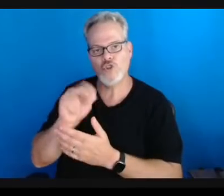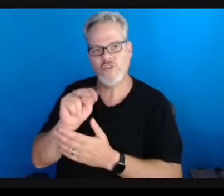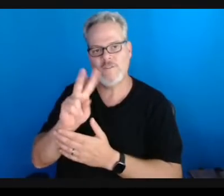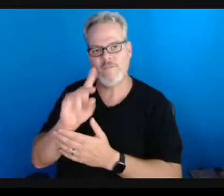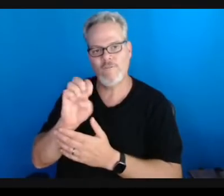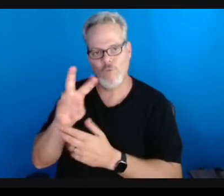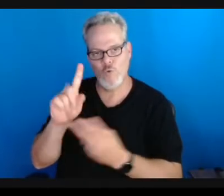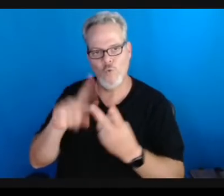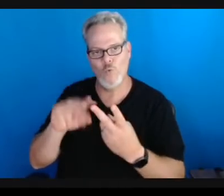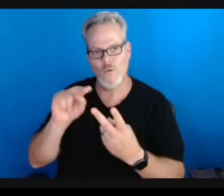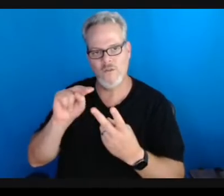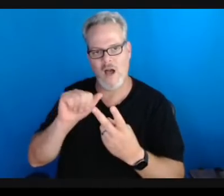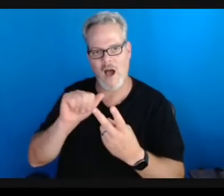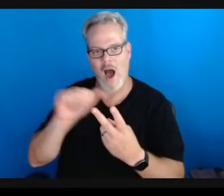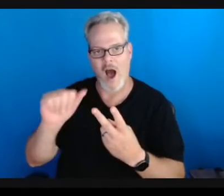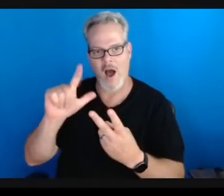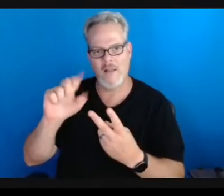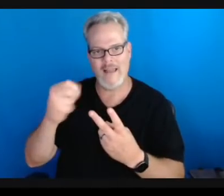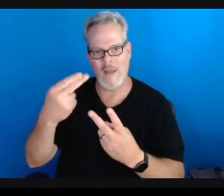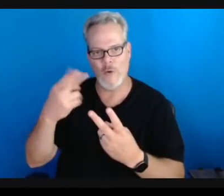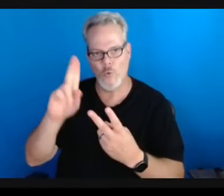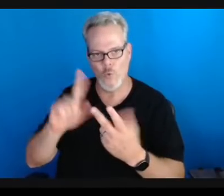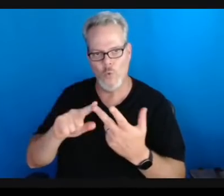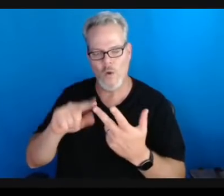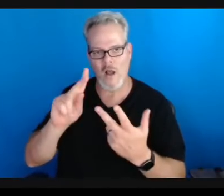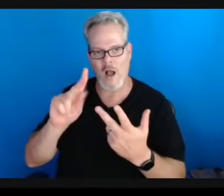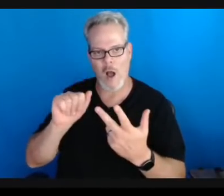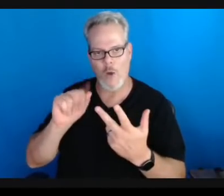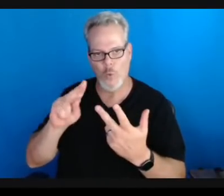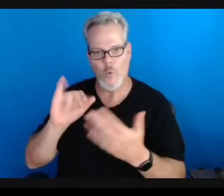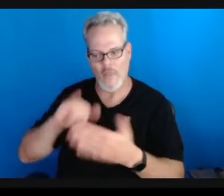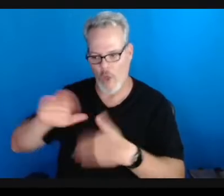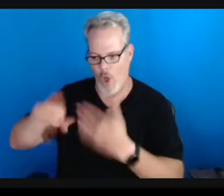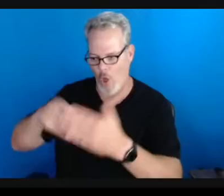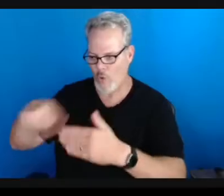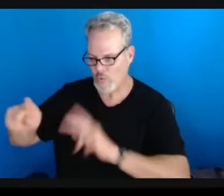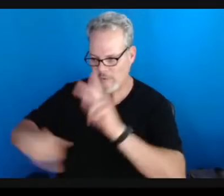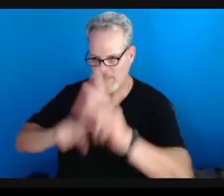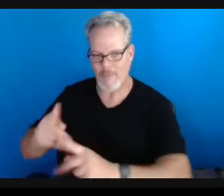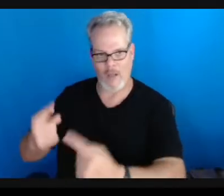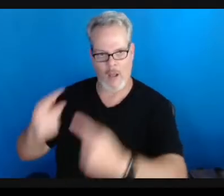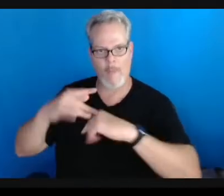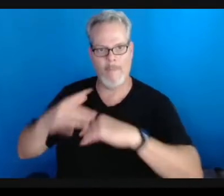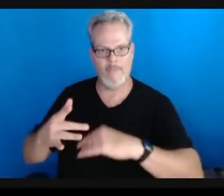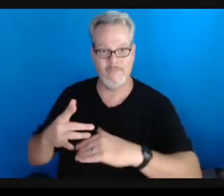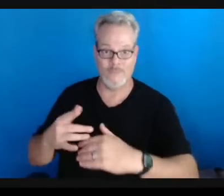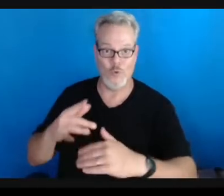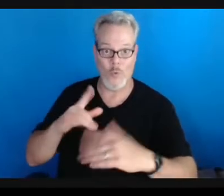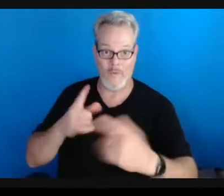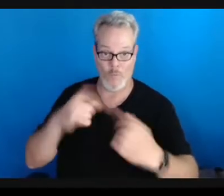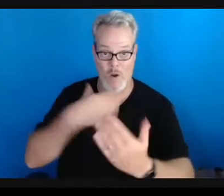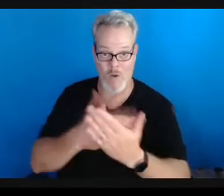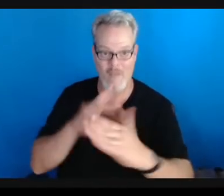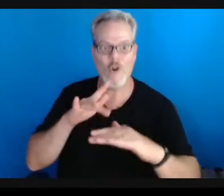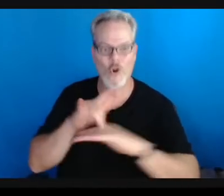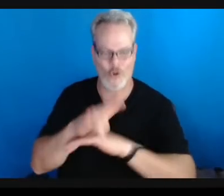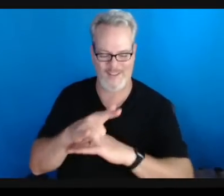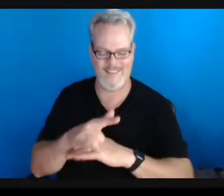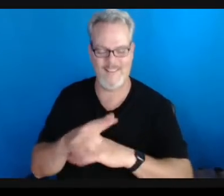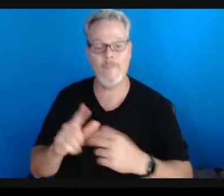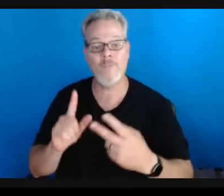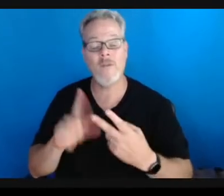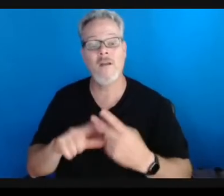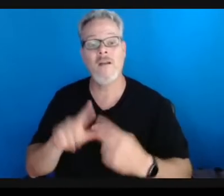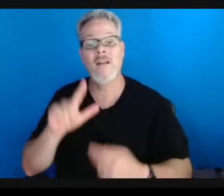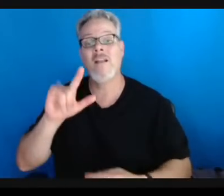community, all come in for these. So get there early if you want a good seat. Life on the Edge is still going on.